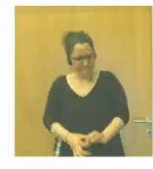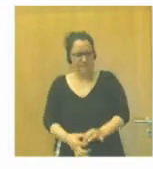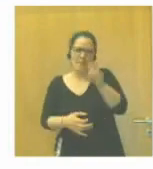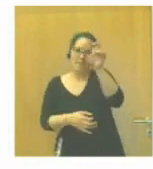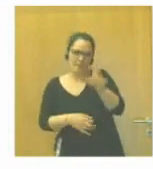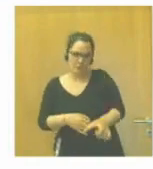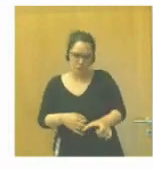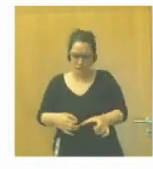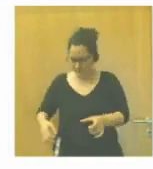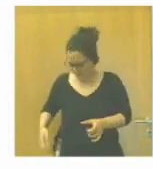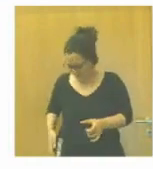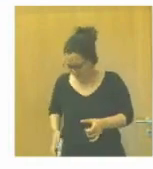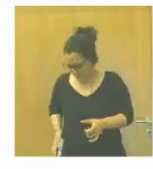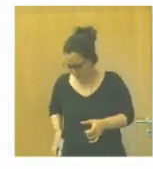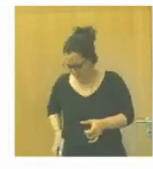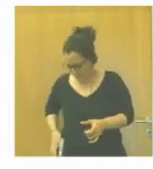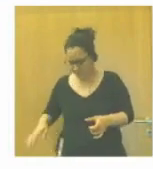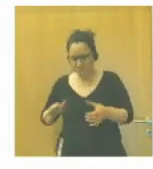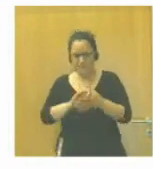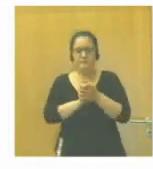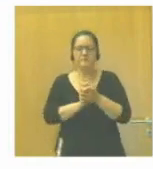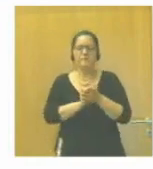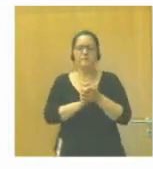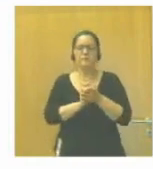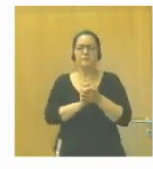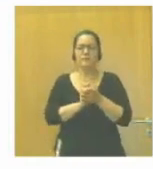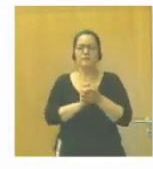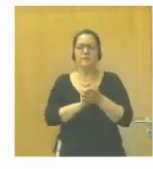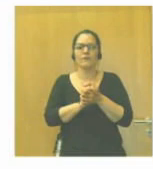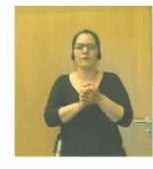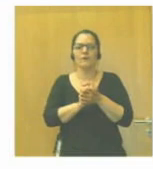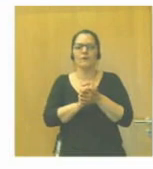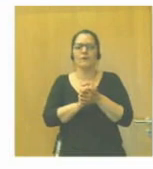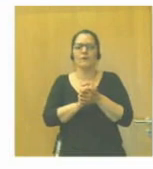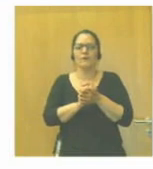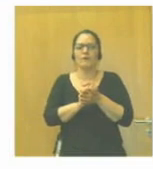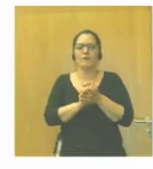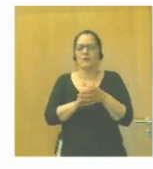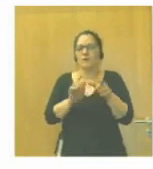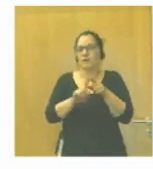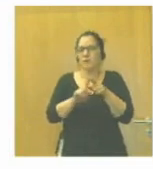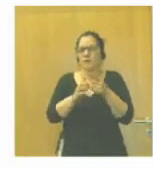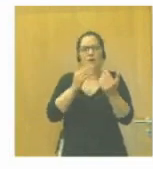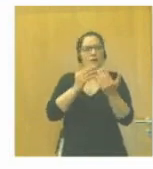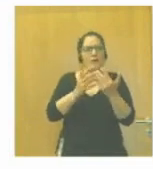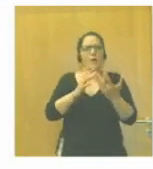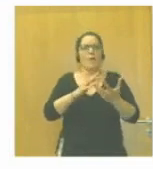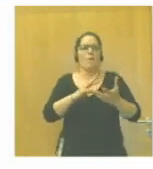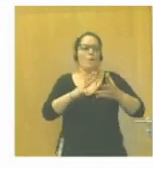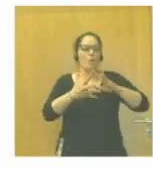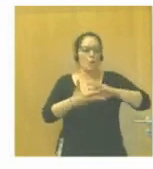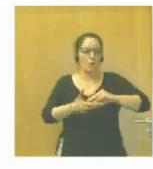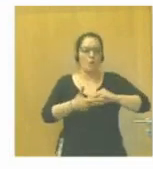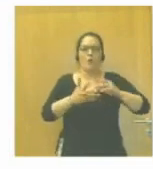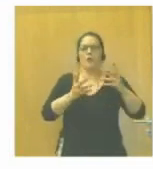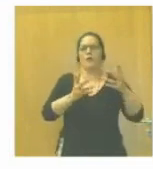aren't sufficient. Andrea spoke earlier this morning about the social ecological model, and you'll see how pieces of that are really woven into the